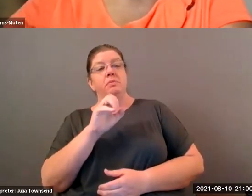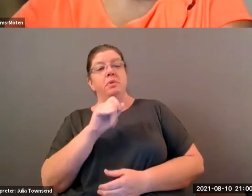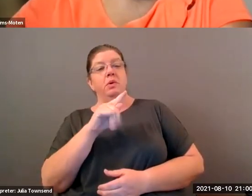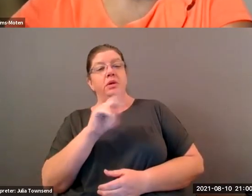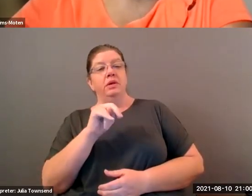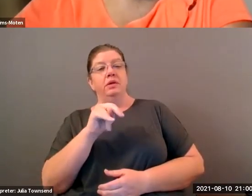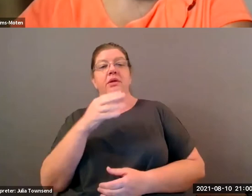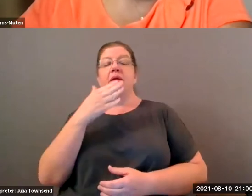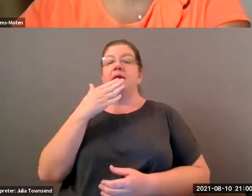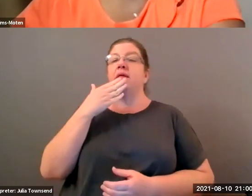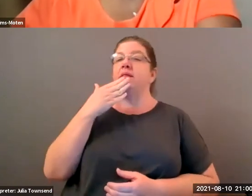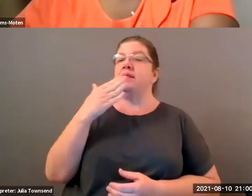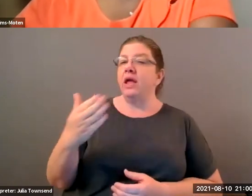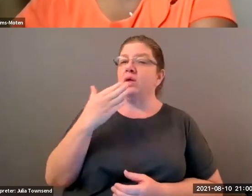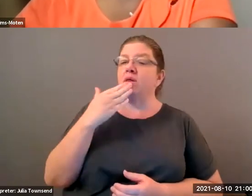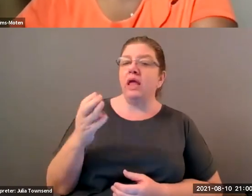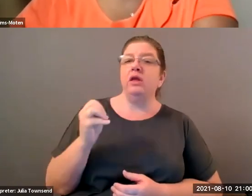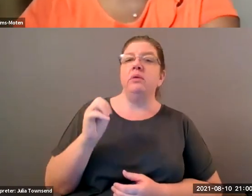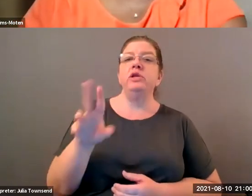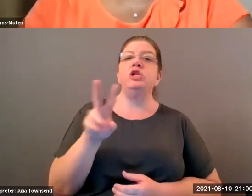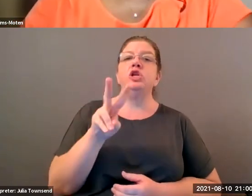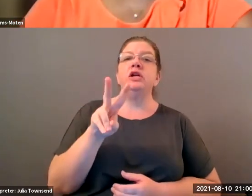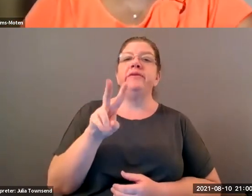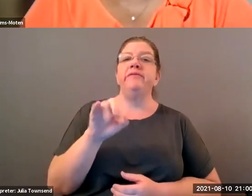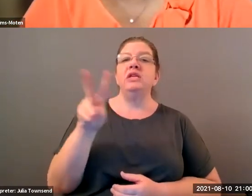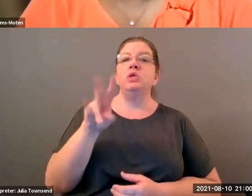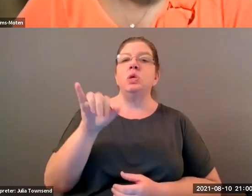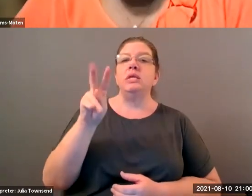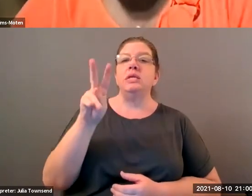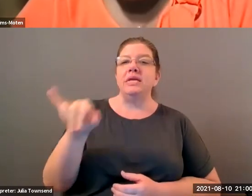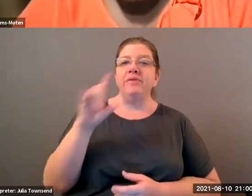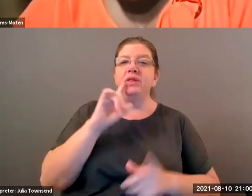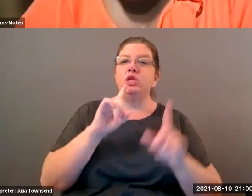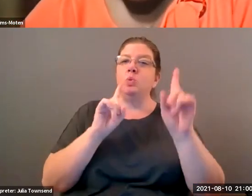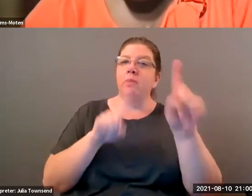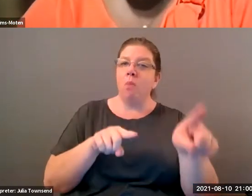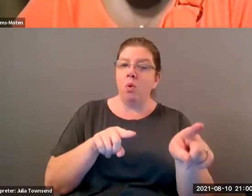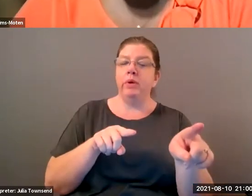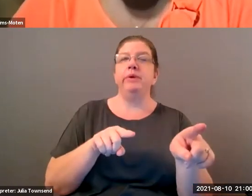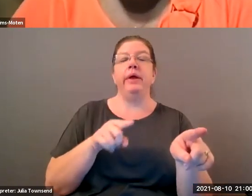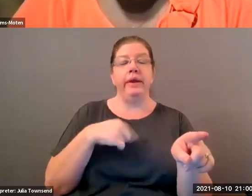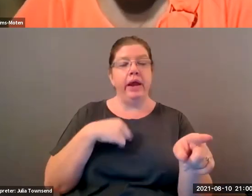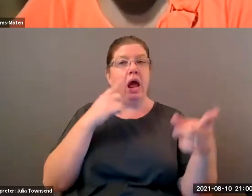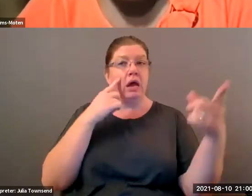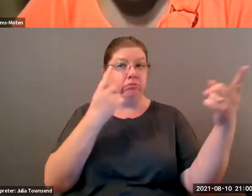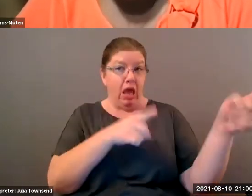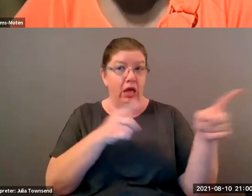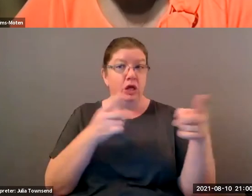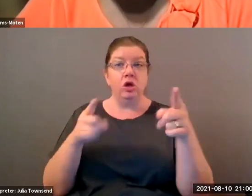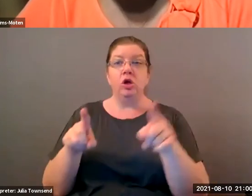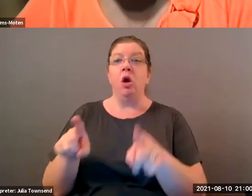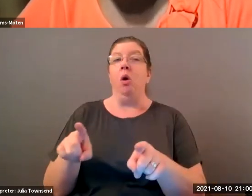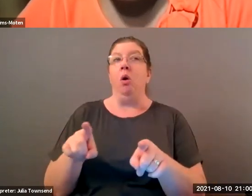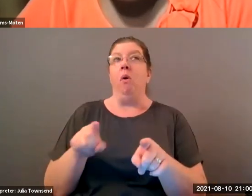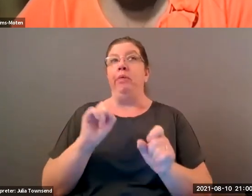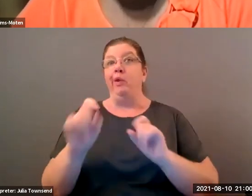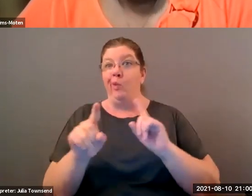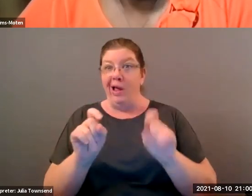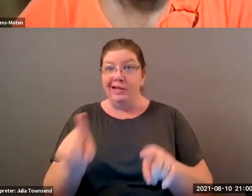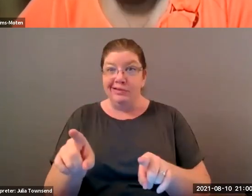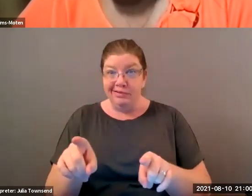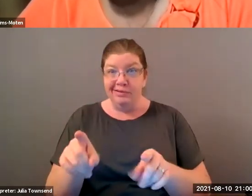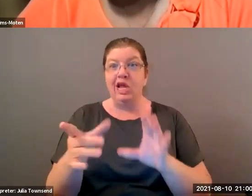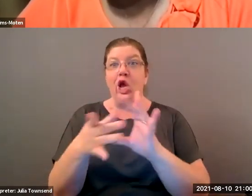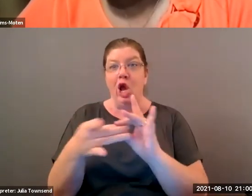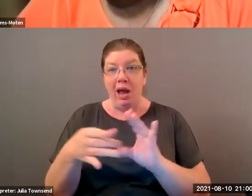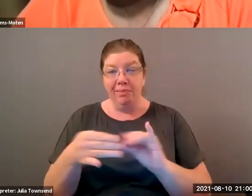Thank you. Thank you, Mr. Vizzolini, for this report. And certainly I echo the questions and